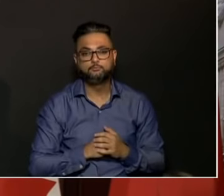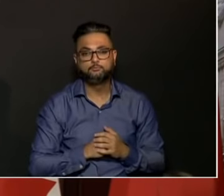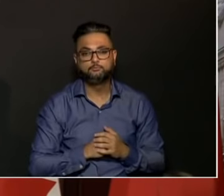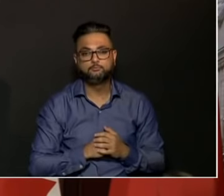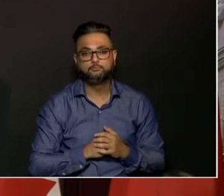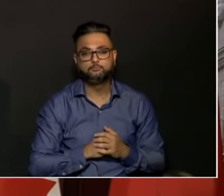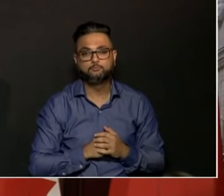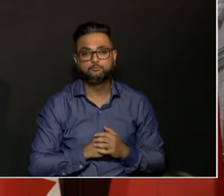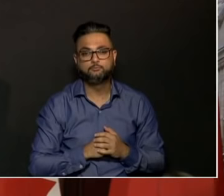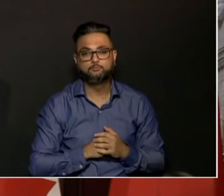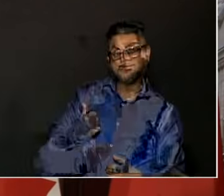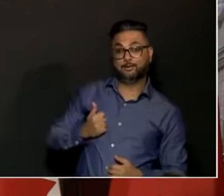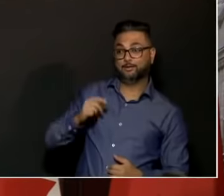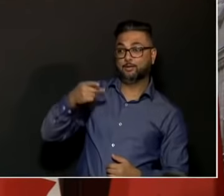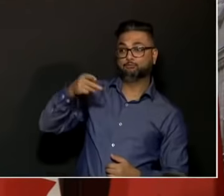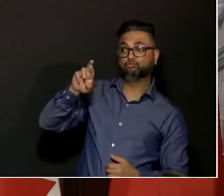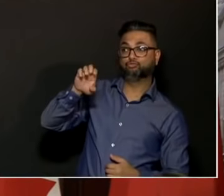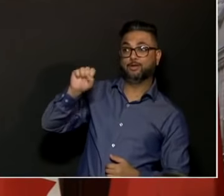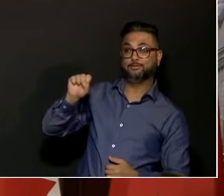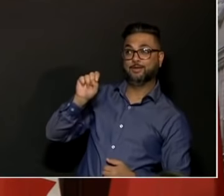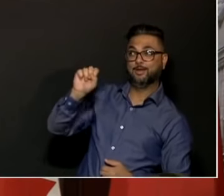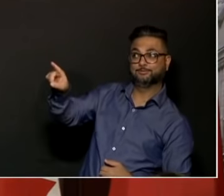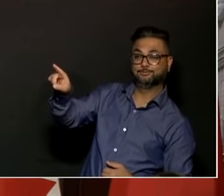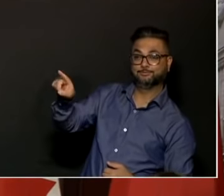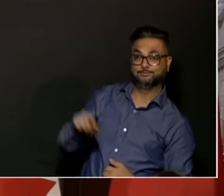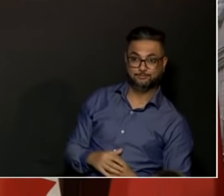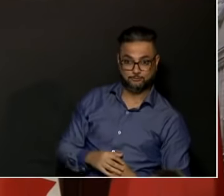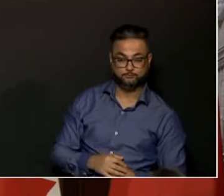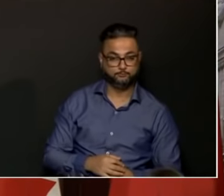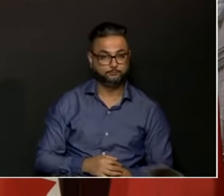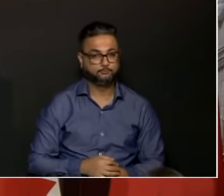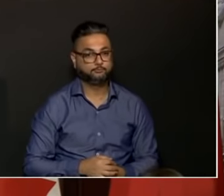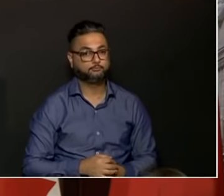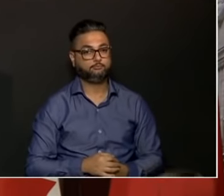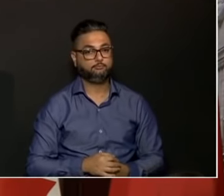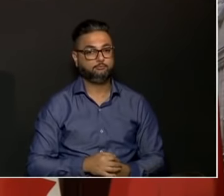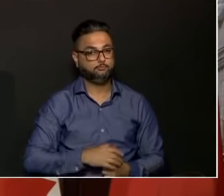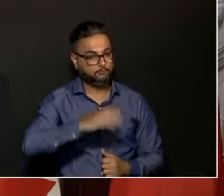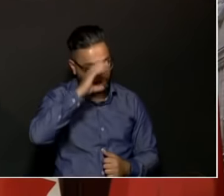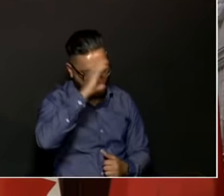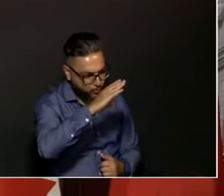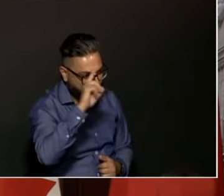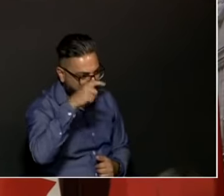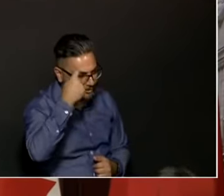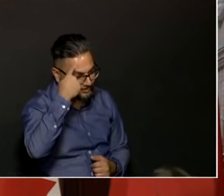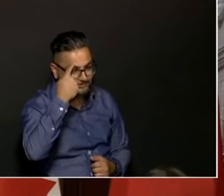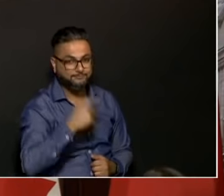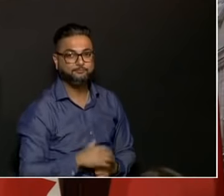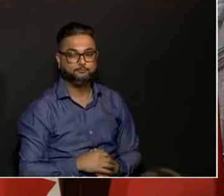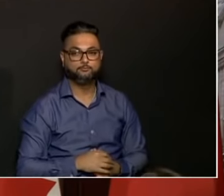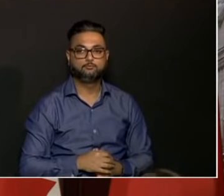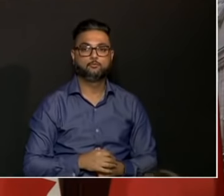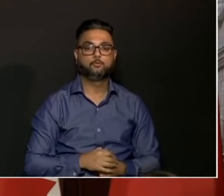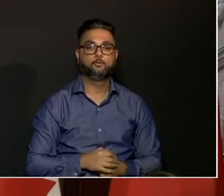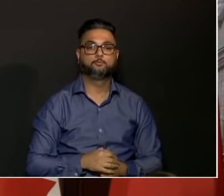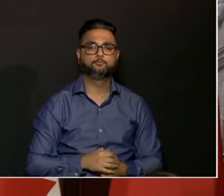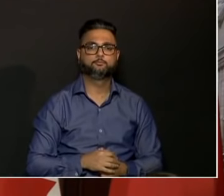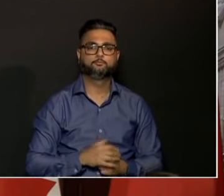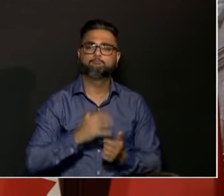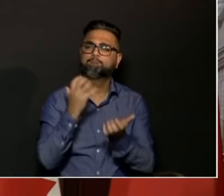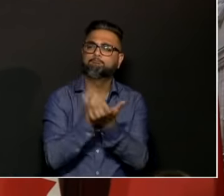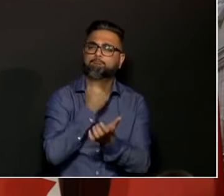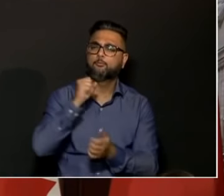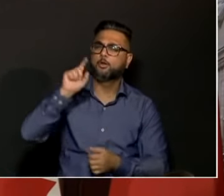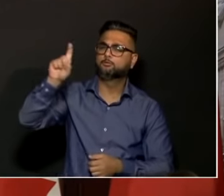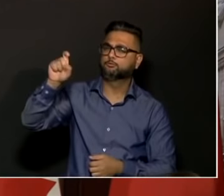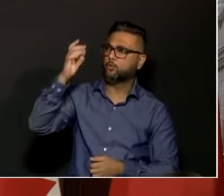go ahead. Hi, Sean. Hi, Premier. Wanted to ask you today about the decision to change the rules around bars